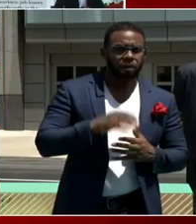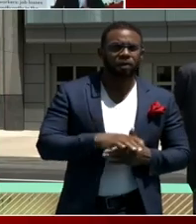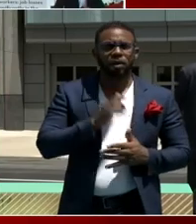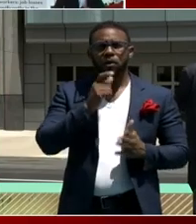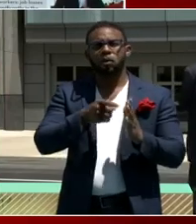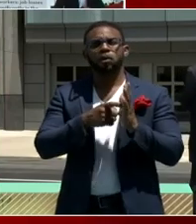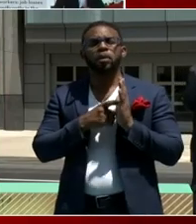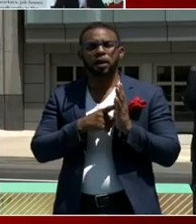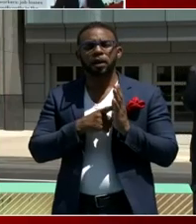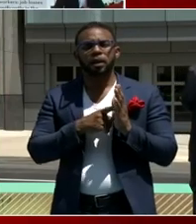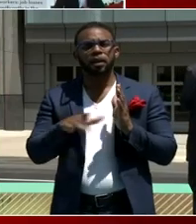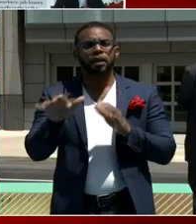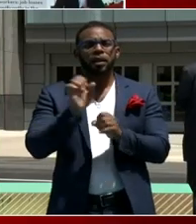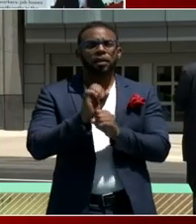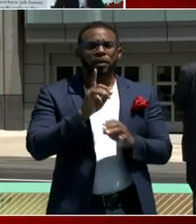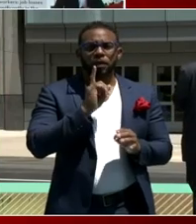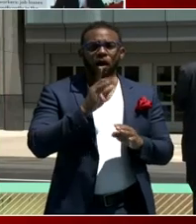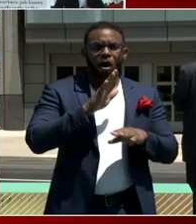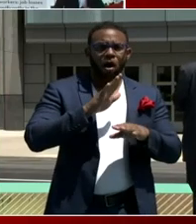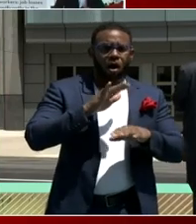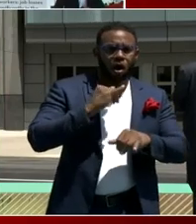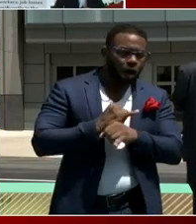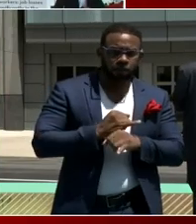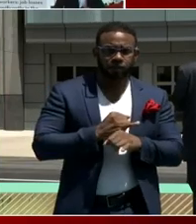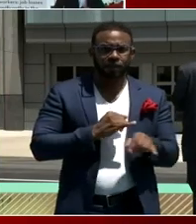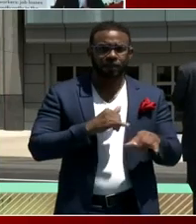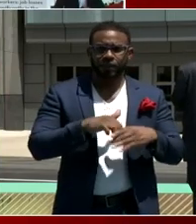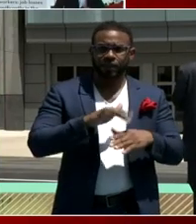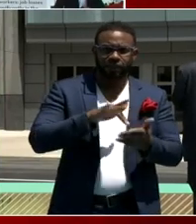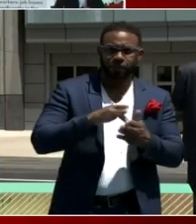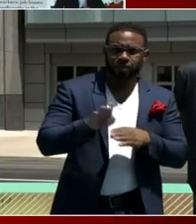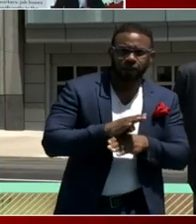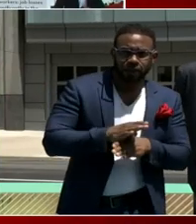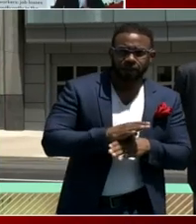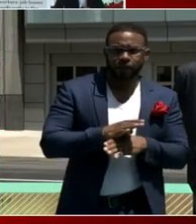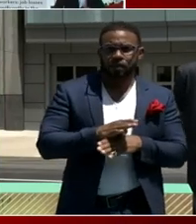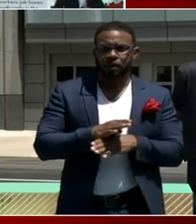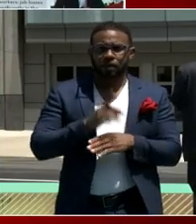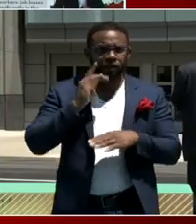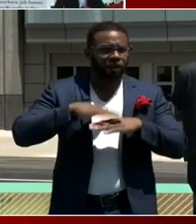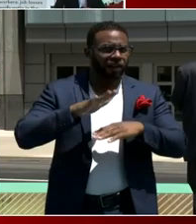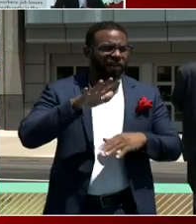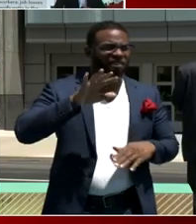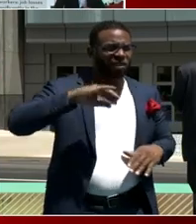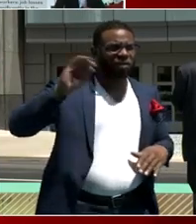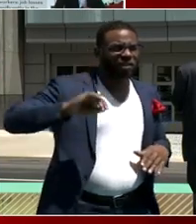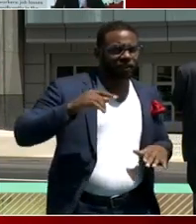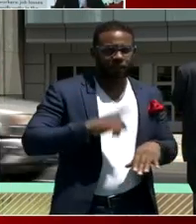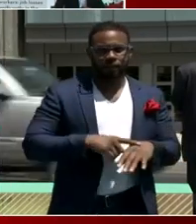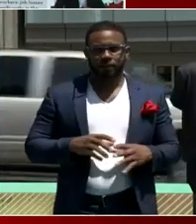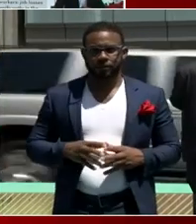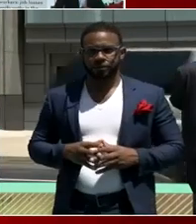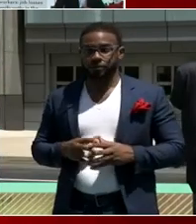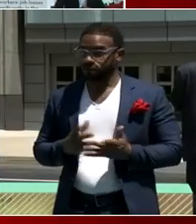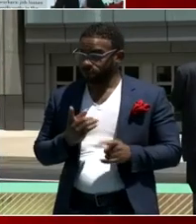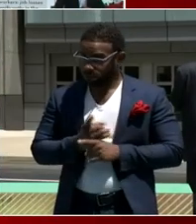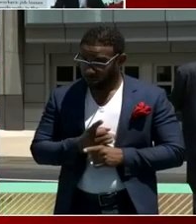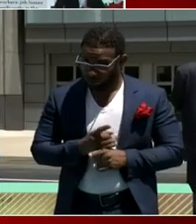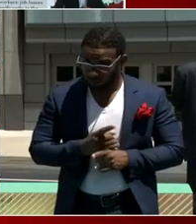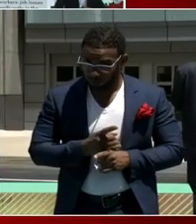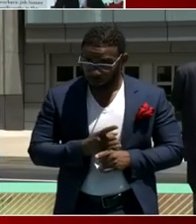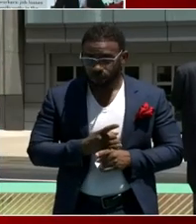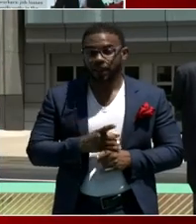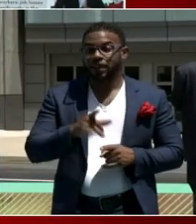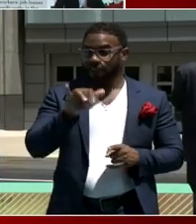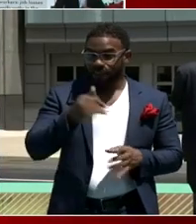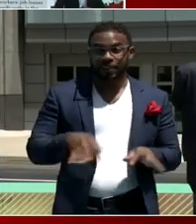It's going to require that their employees be on site in the Central Business District for at least 50% of their time, right?